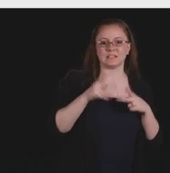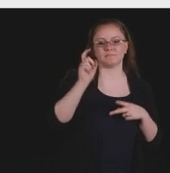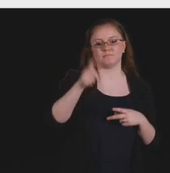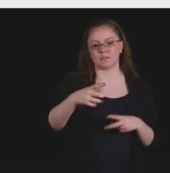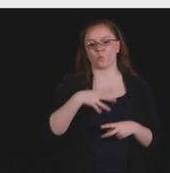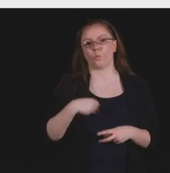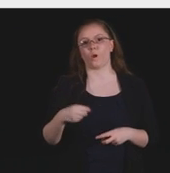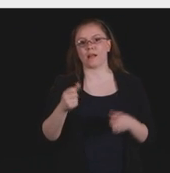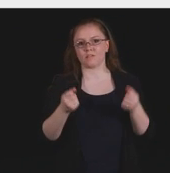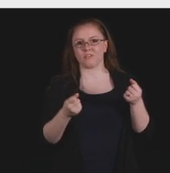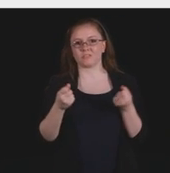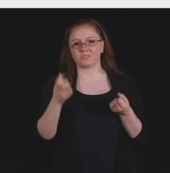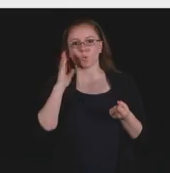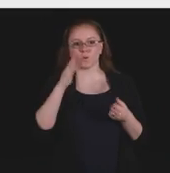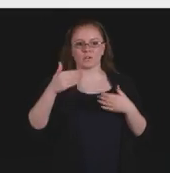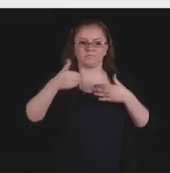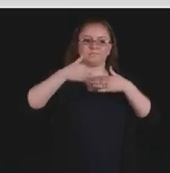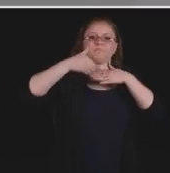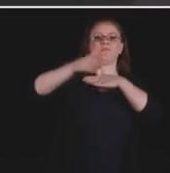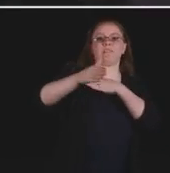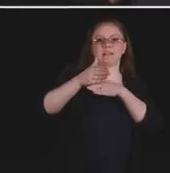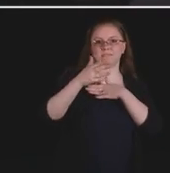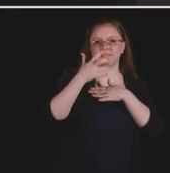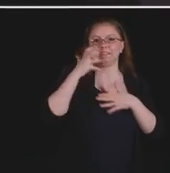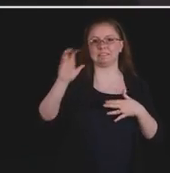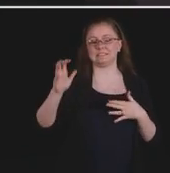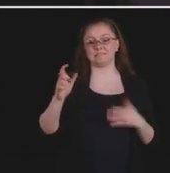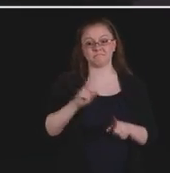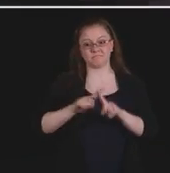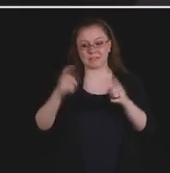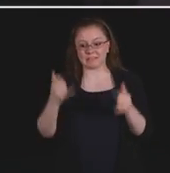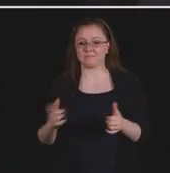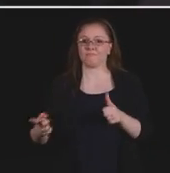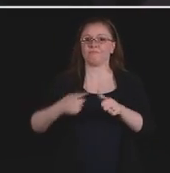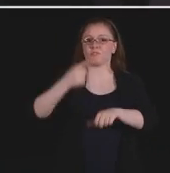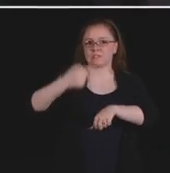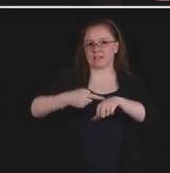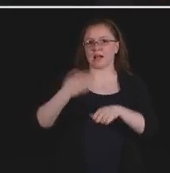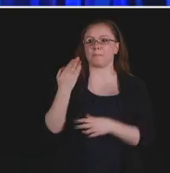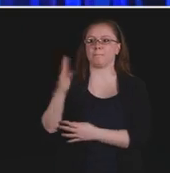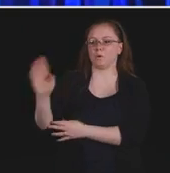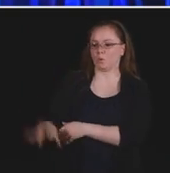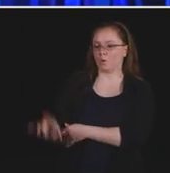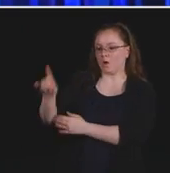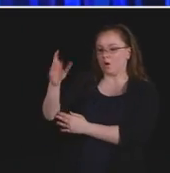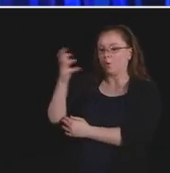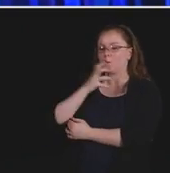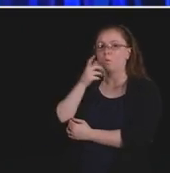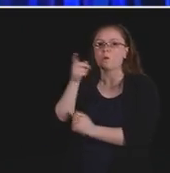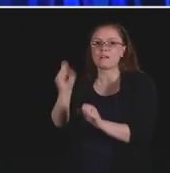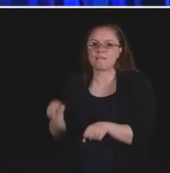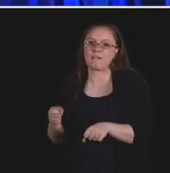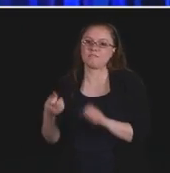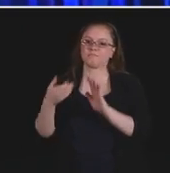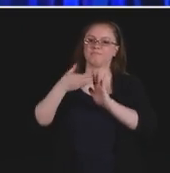heat. So this is the first time ever a blue pigment was discovered which can reflect heat.